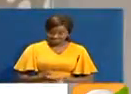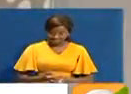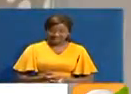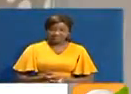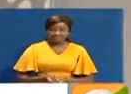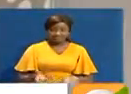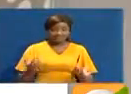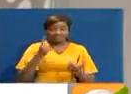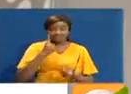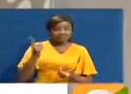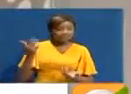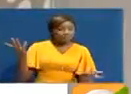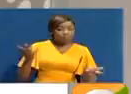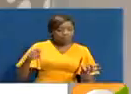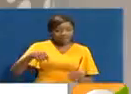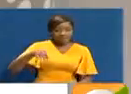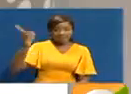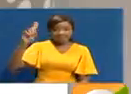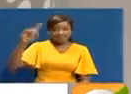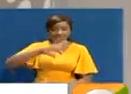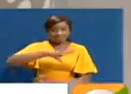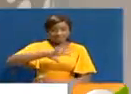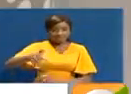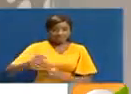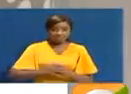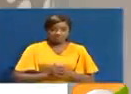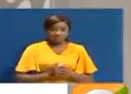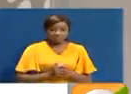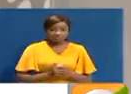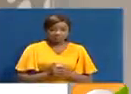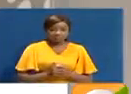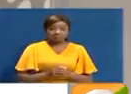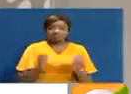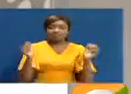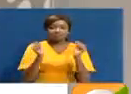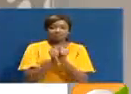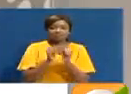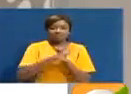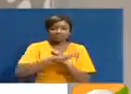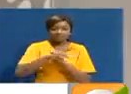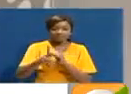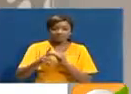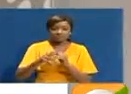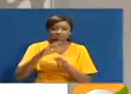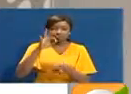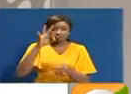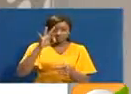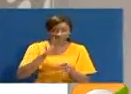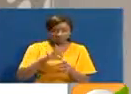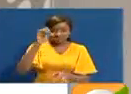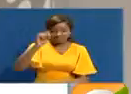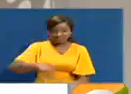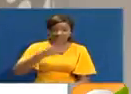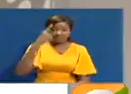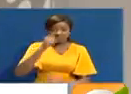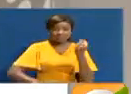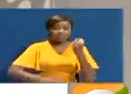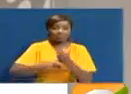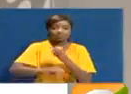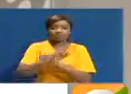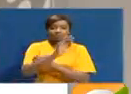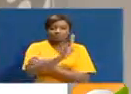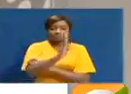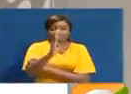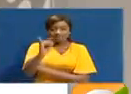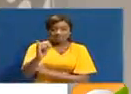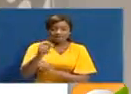All right, so that is the Nairobi County Assembly becoming the 10th county to vote yes for the BBI. Of course, after